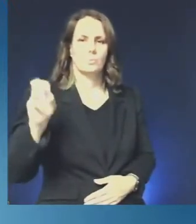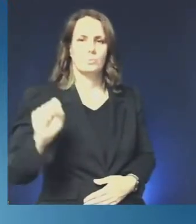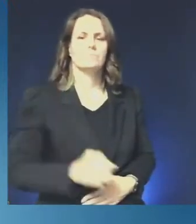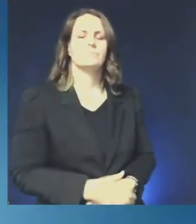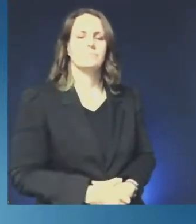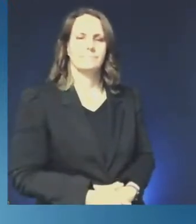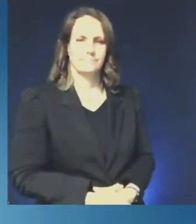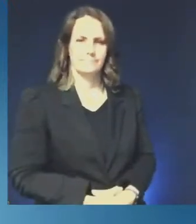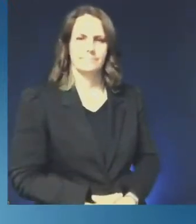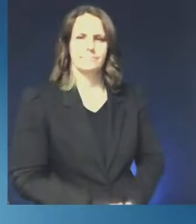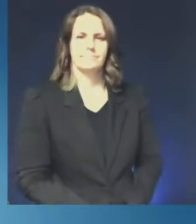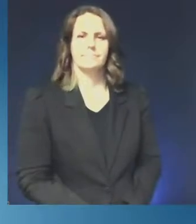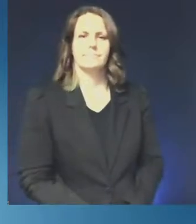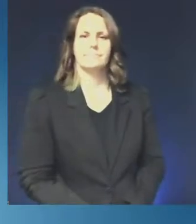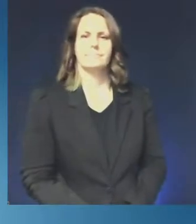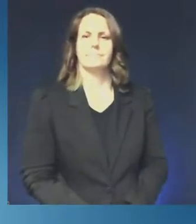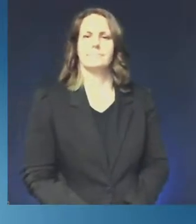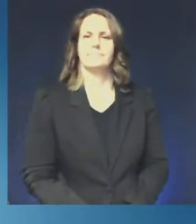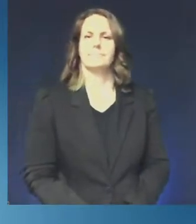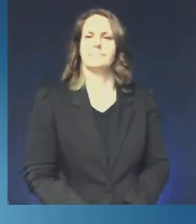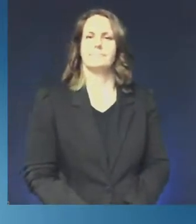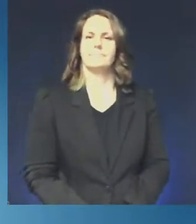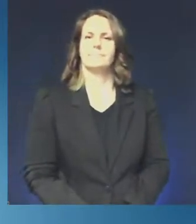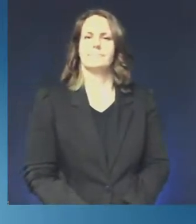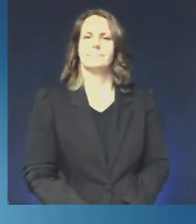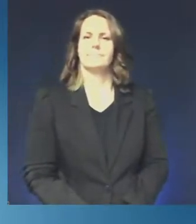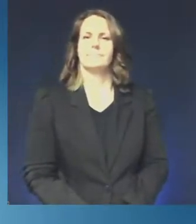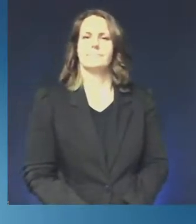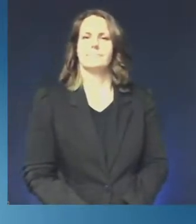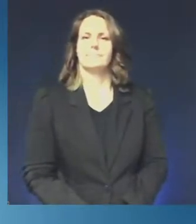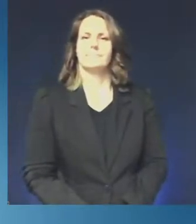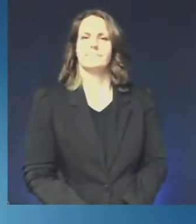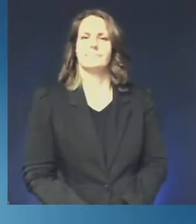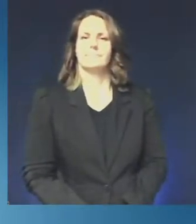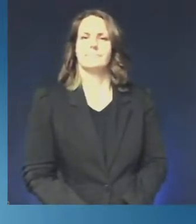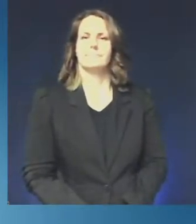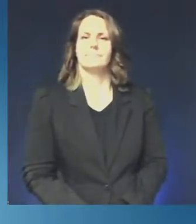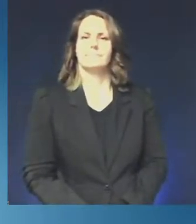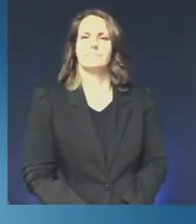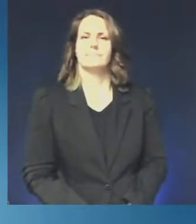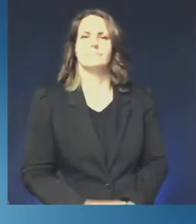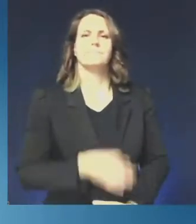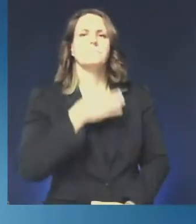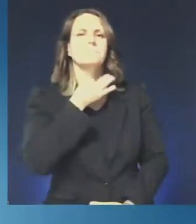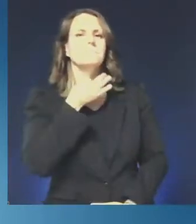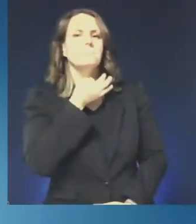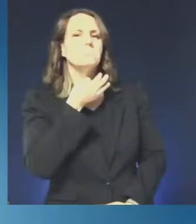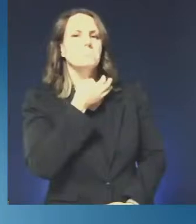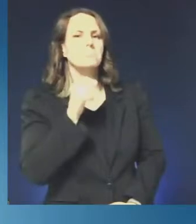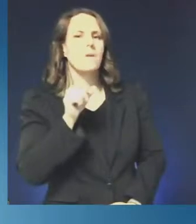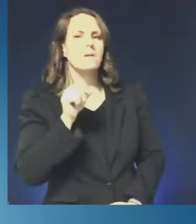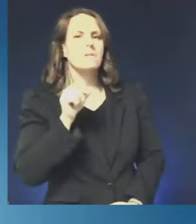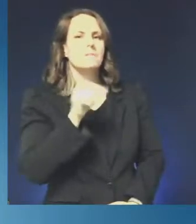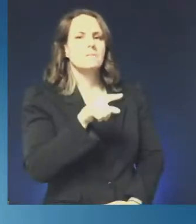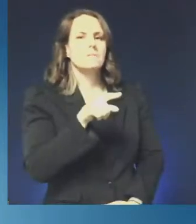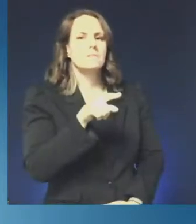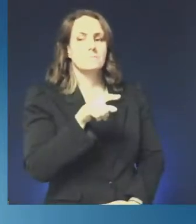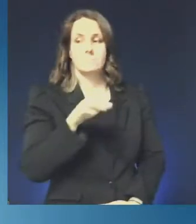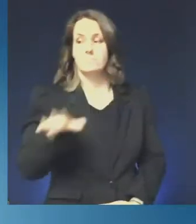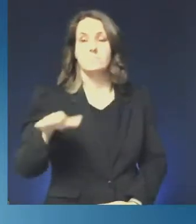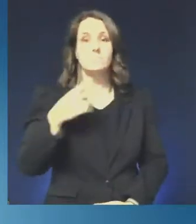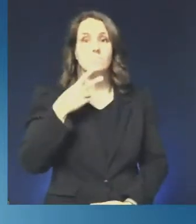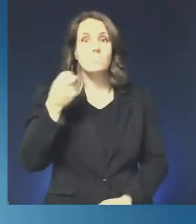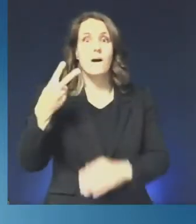What challenges do you foresee or are preparing for when children under 12 who are not able to get vaccinated return to schools with